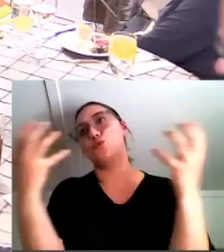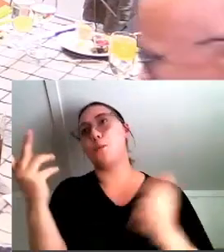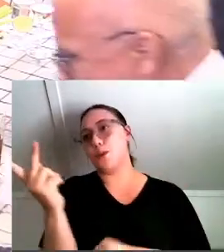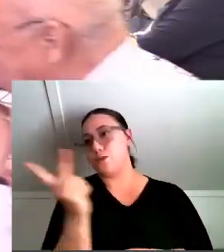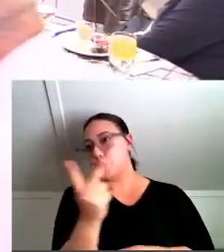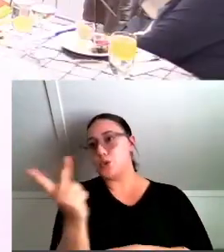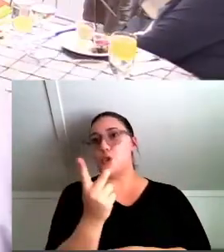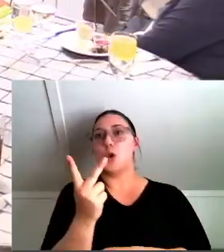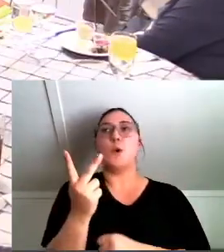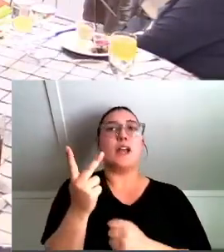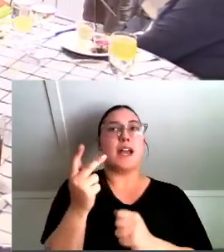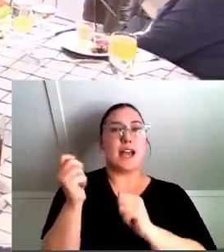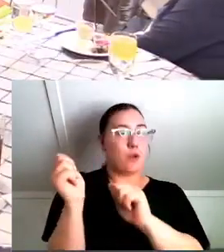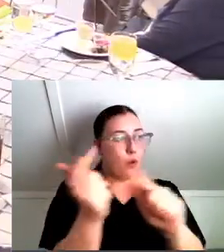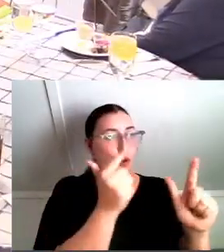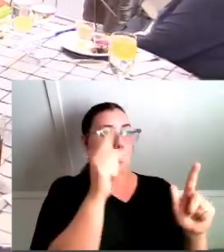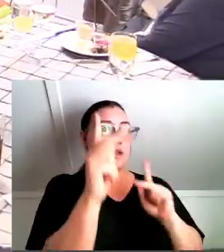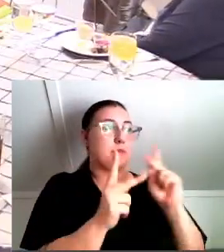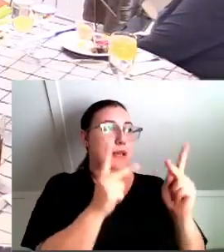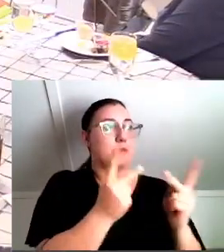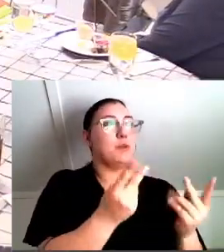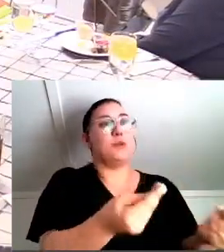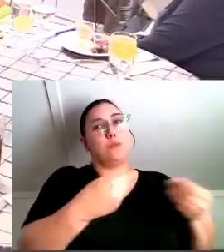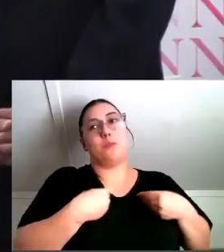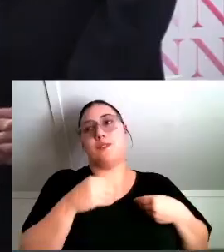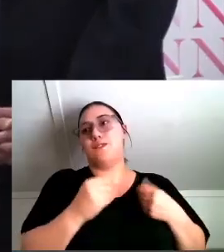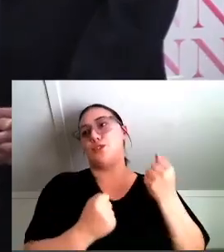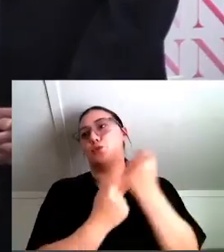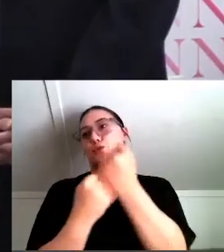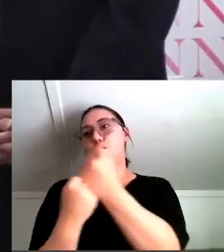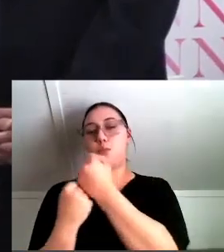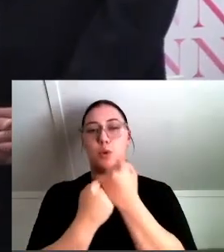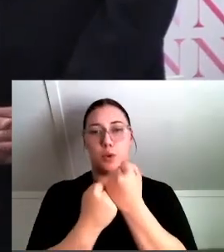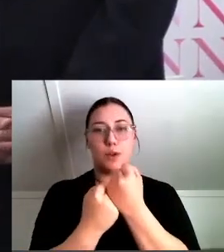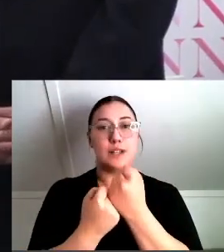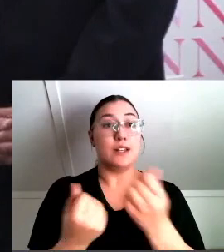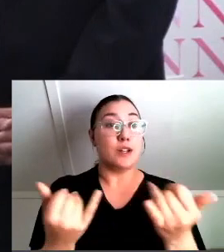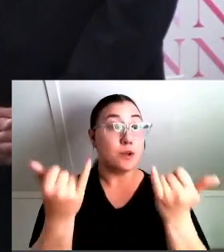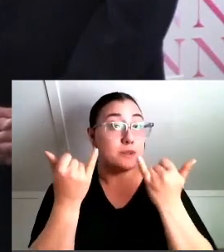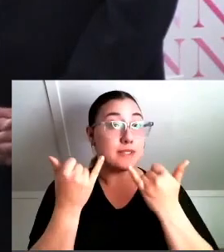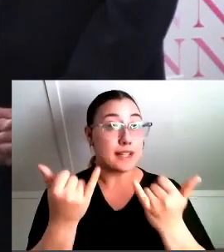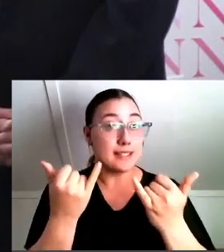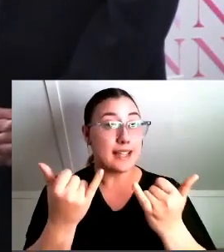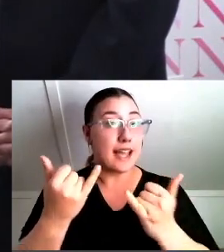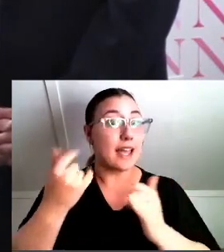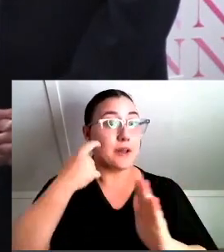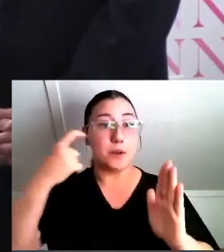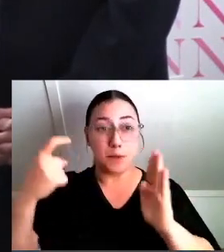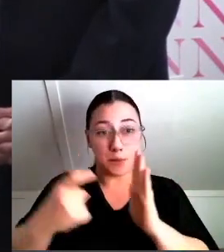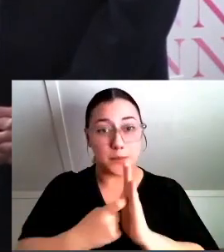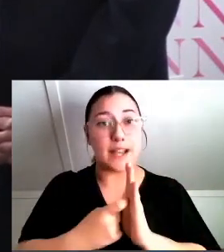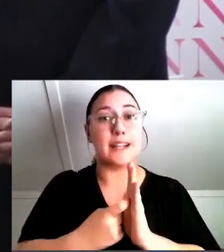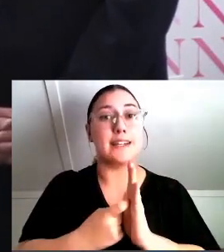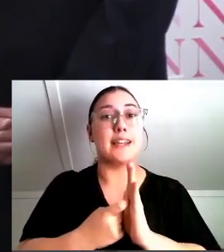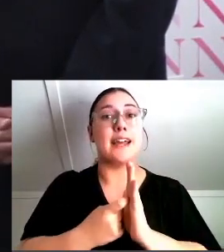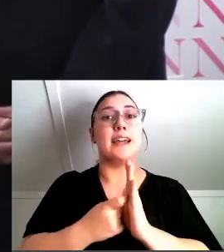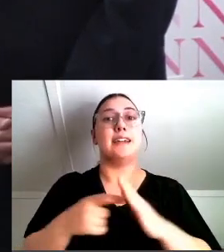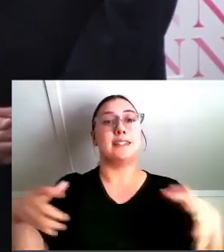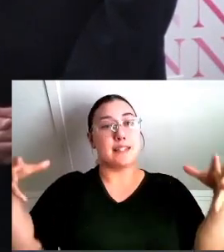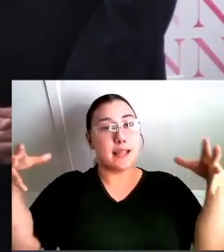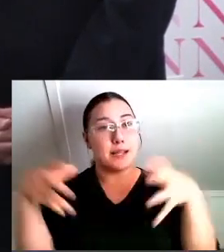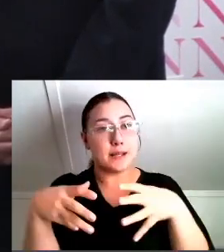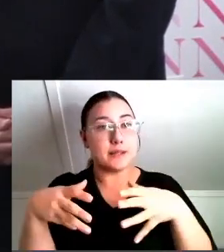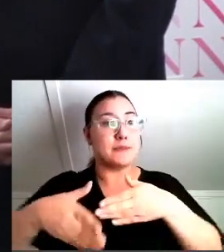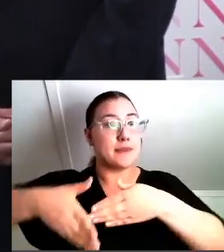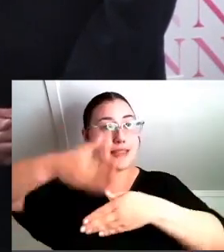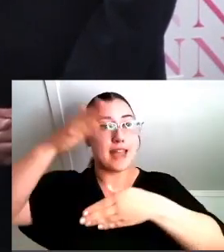evening. They have called us together both in order to mark the end of an intense year of fellowship interactions